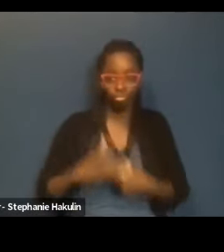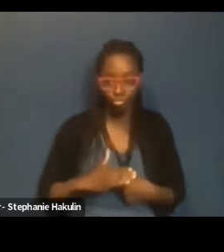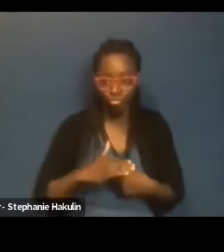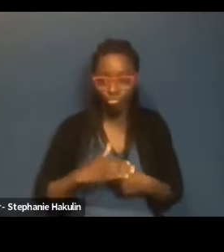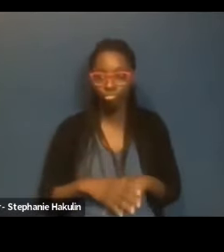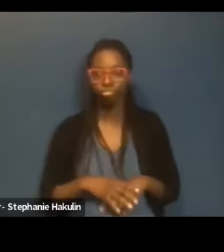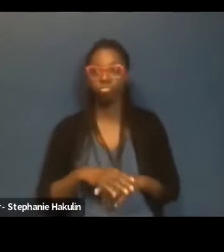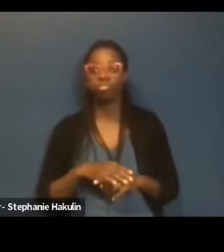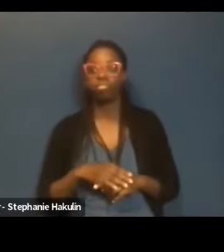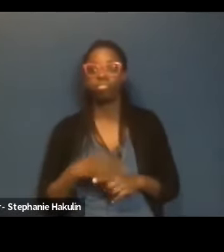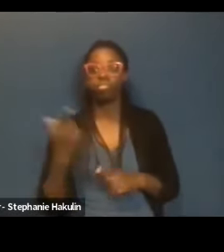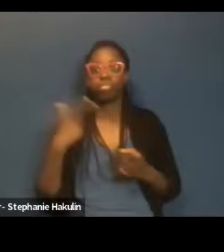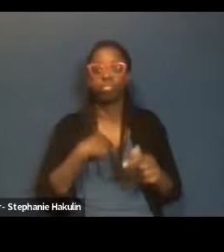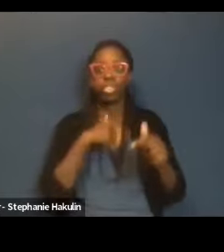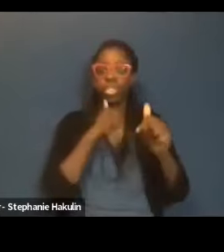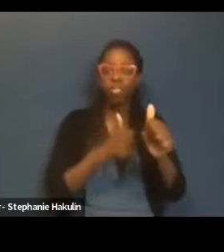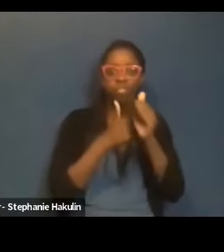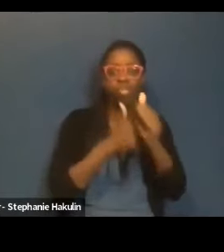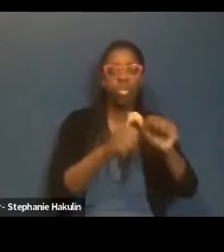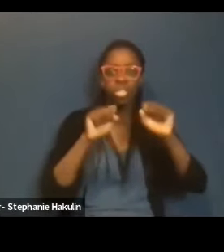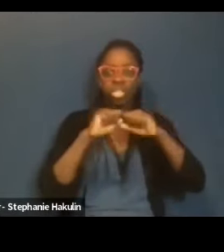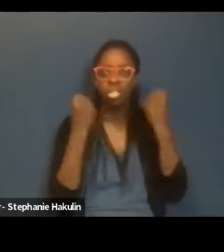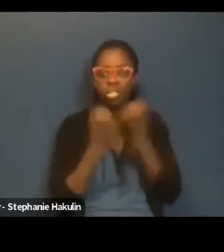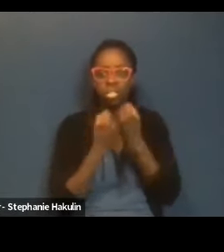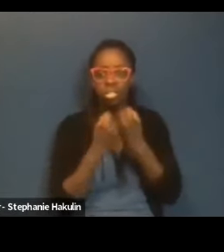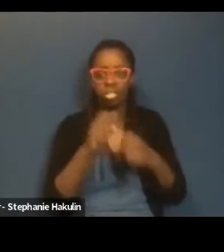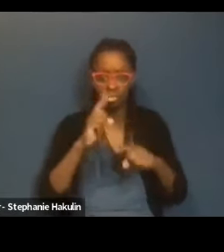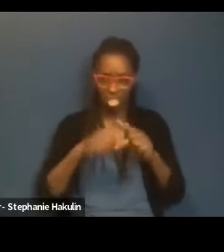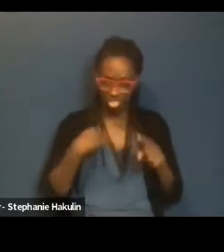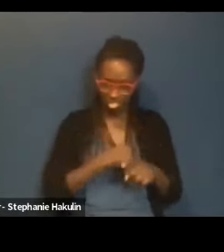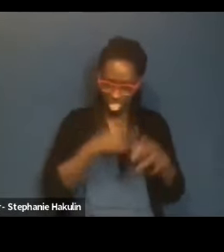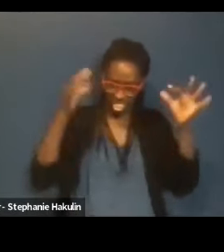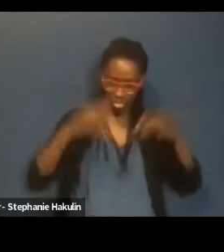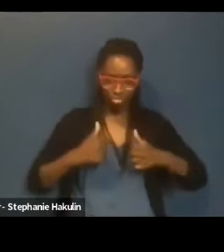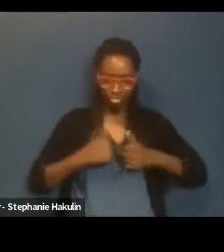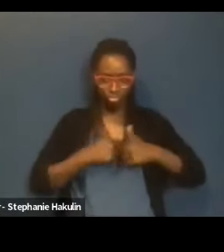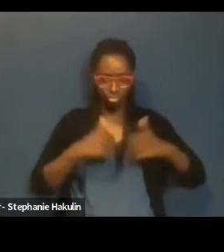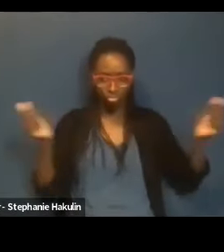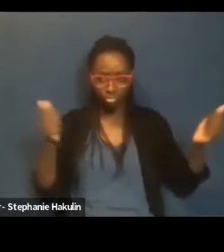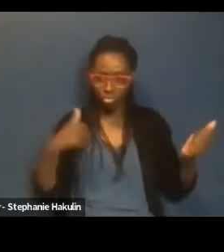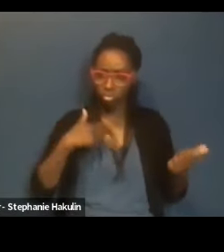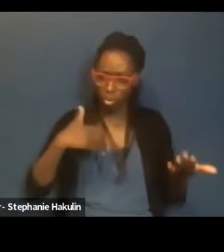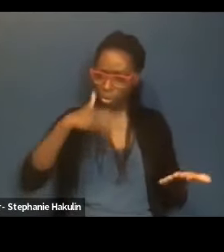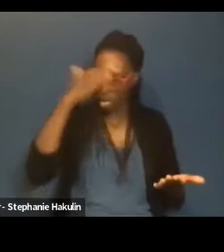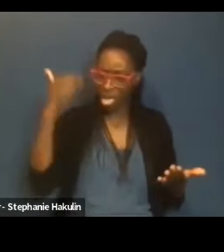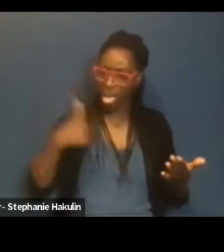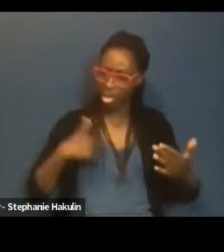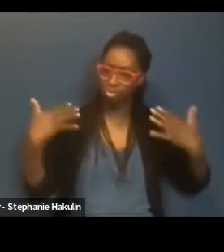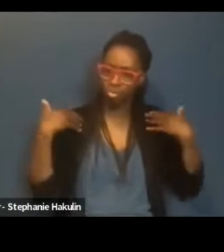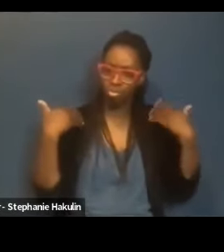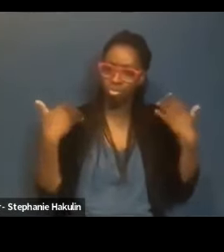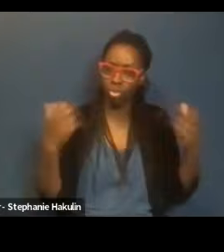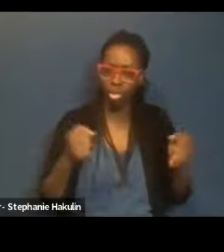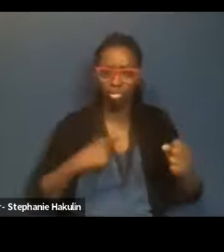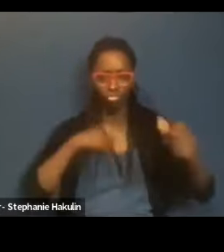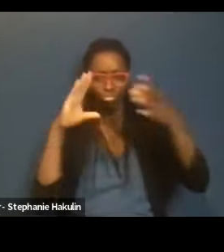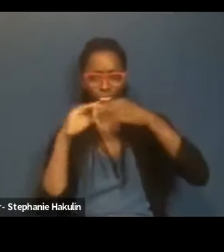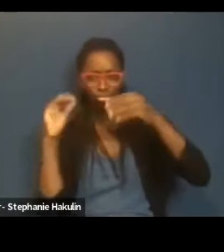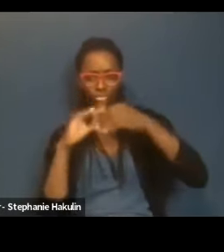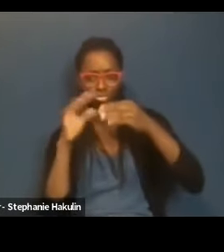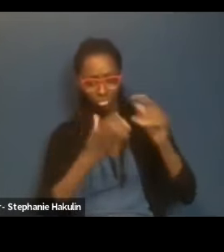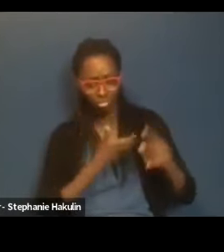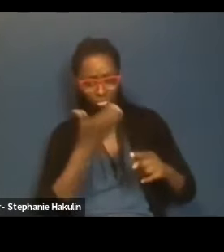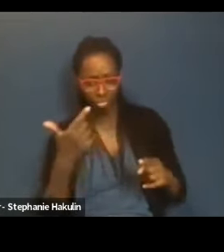these boxes, expressing our freedom to speak, to be Black, bold and outspoken. We go what lies in the dark to the light. Continue to be the color